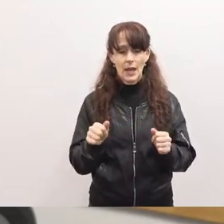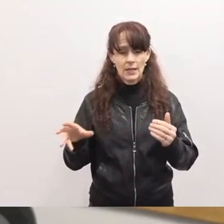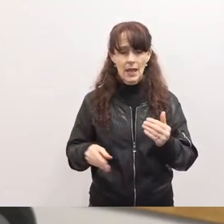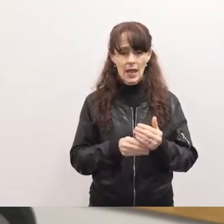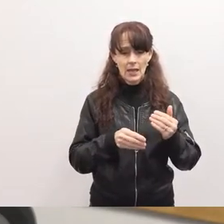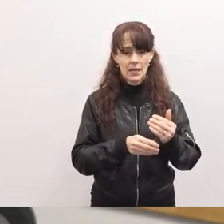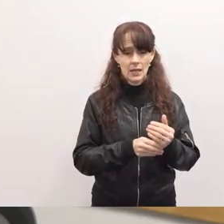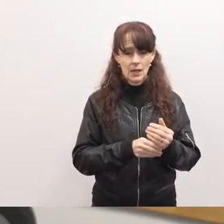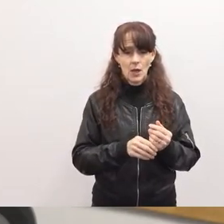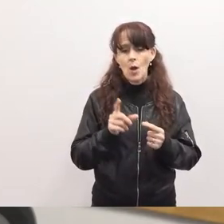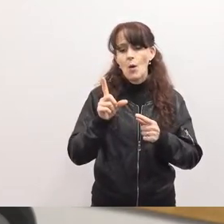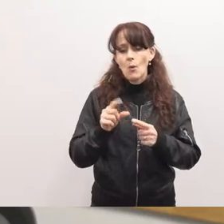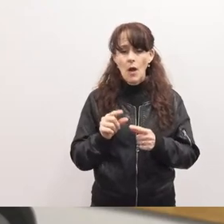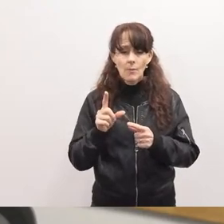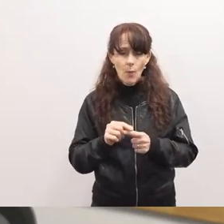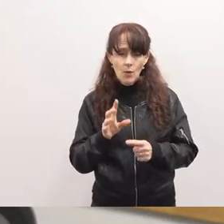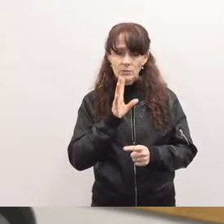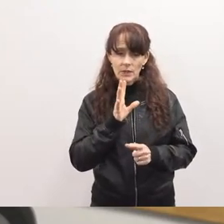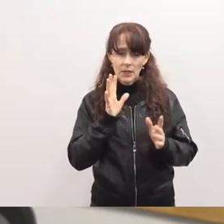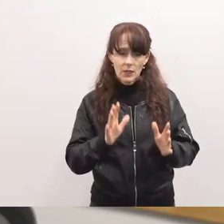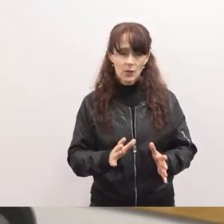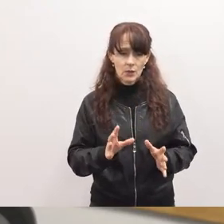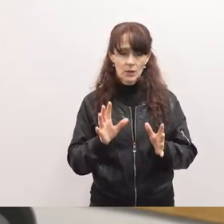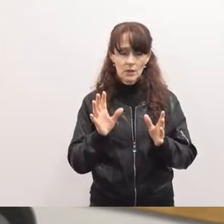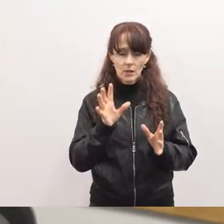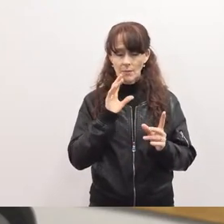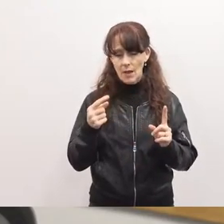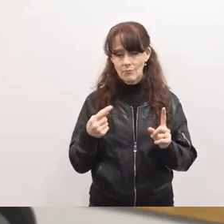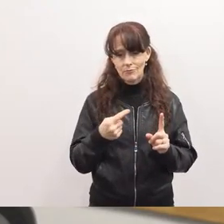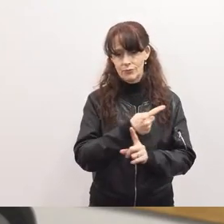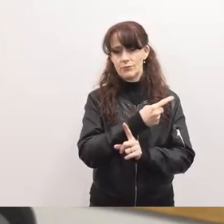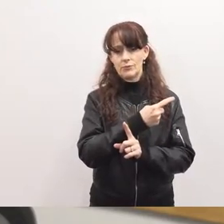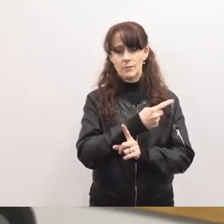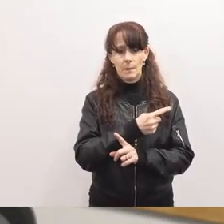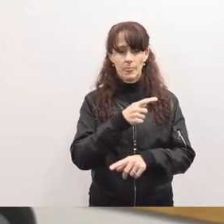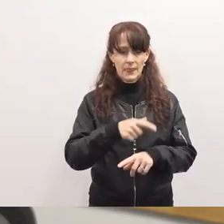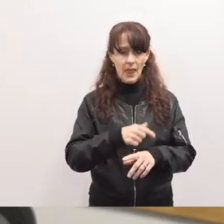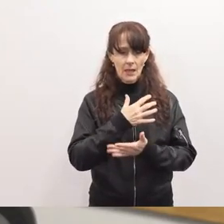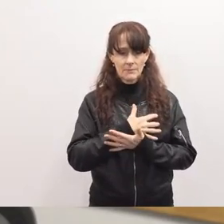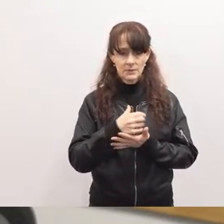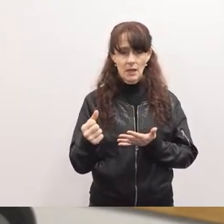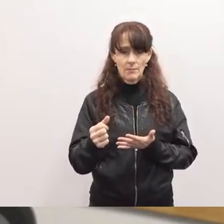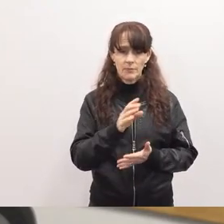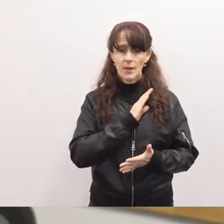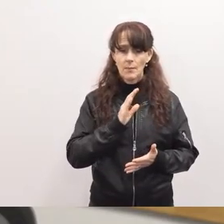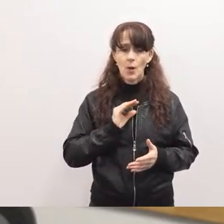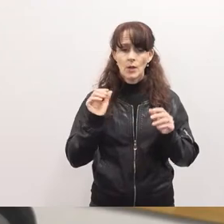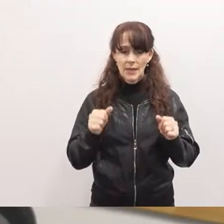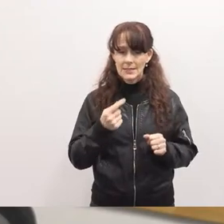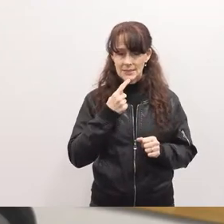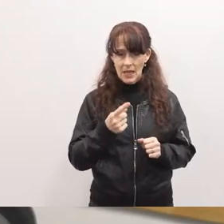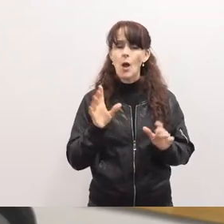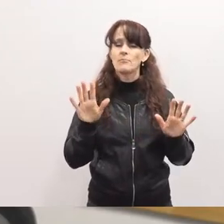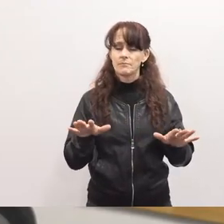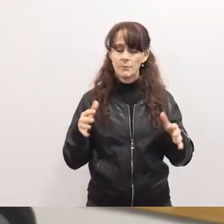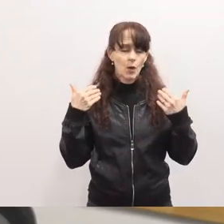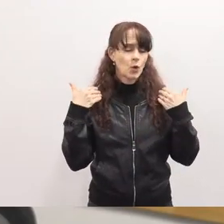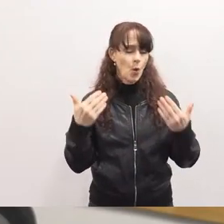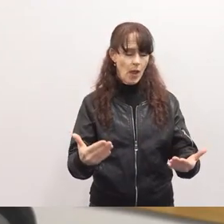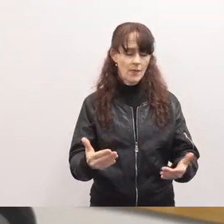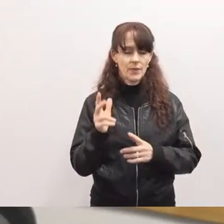have one other speaker who was talking about something totally different and the time's up, the board could say, you know what, we're going to go ahead and give this